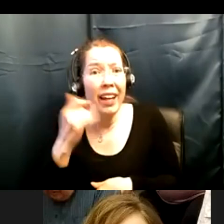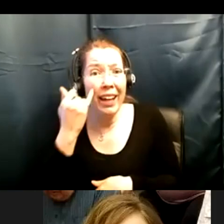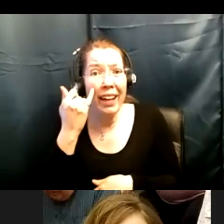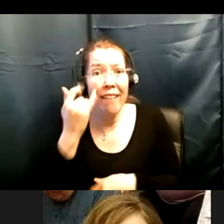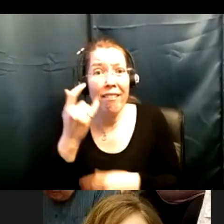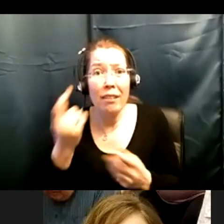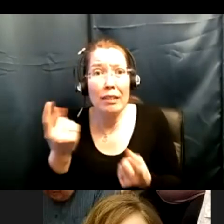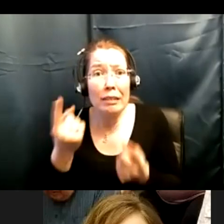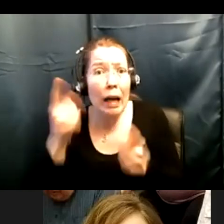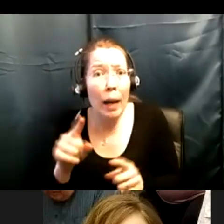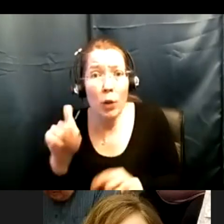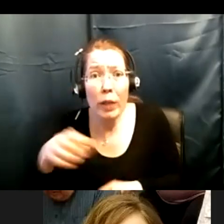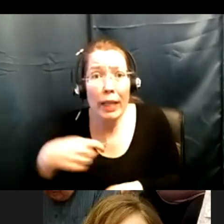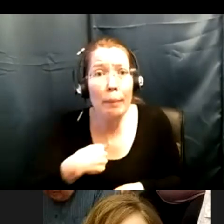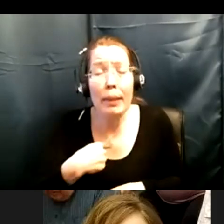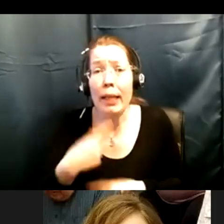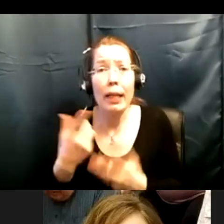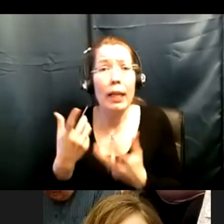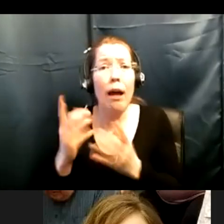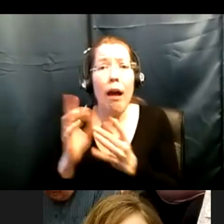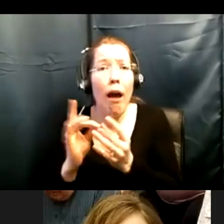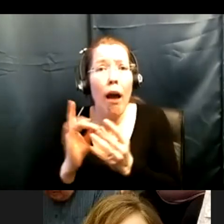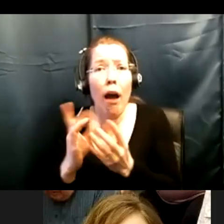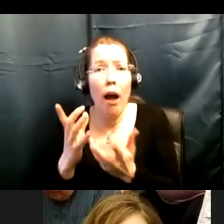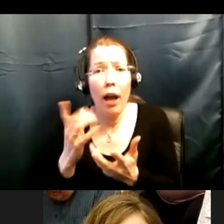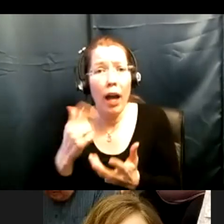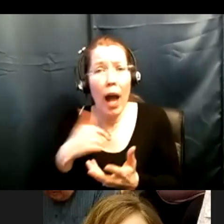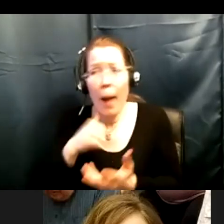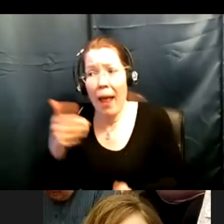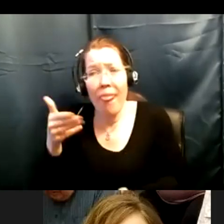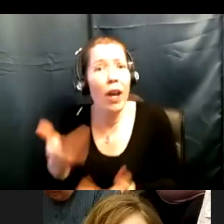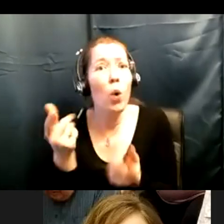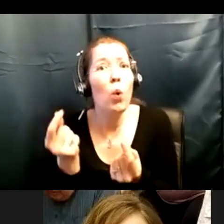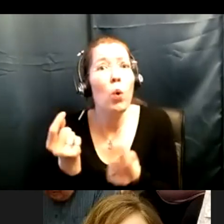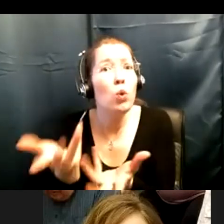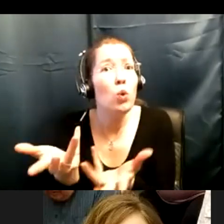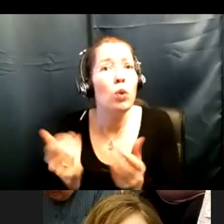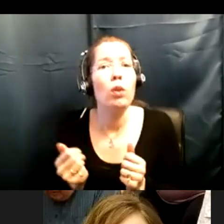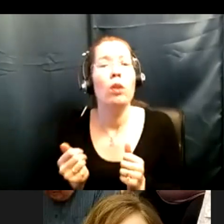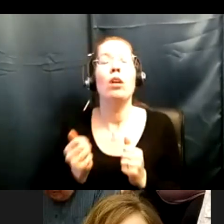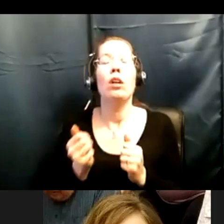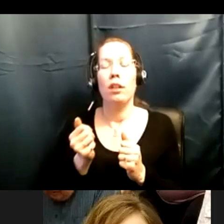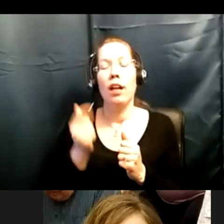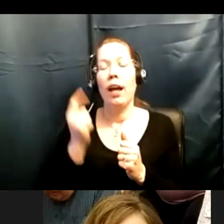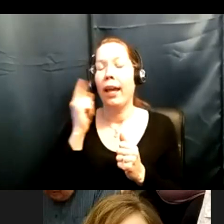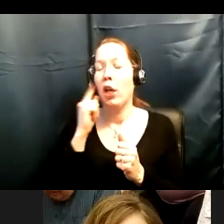hear moms and dads say that all the time. What if I'm not there to help you?